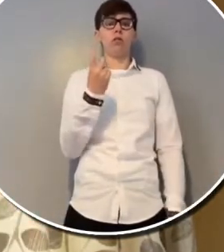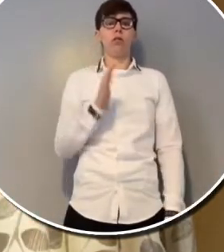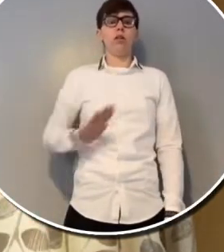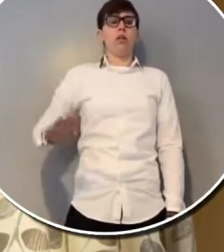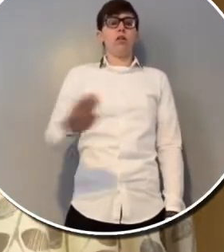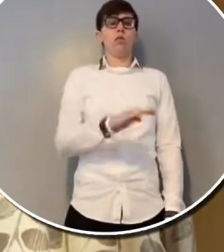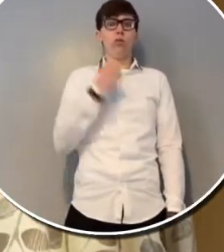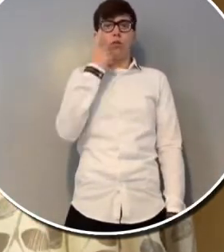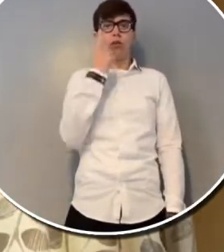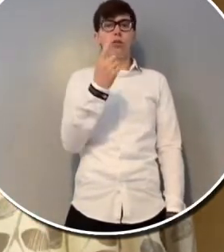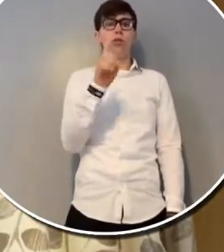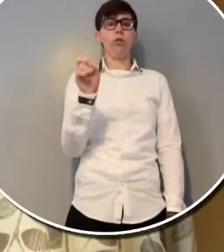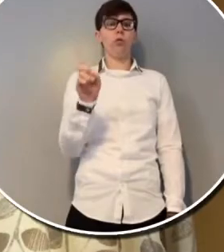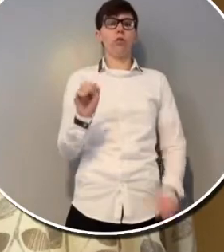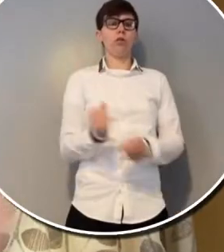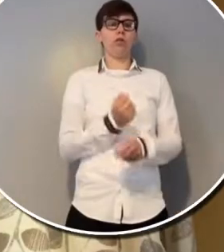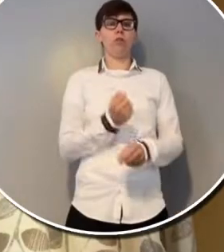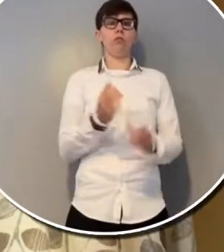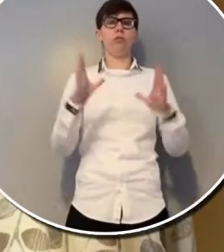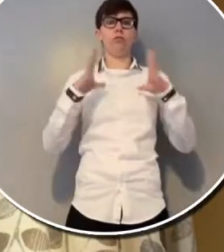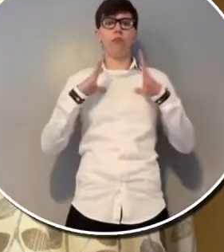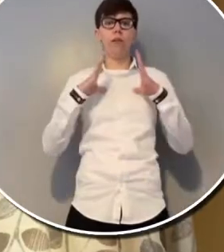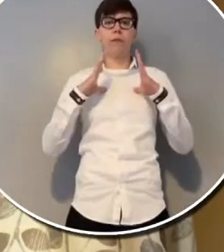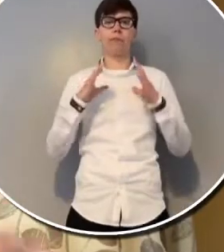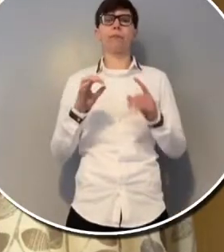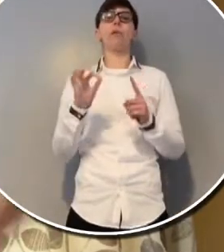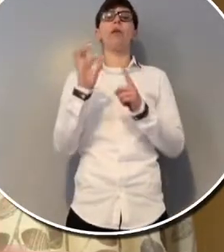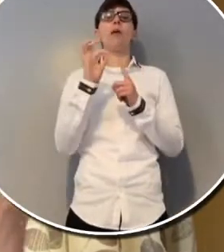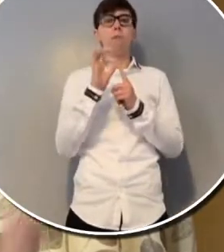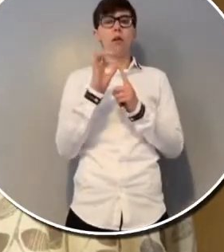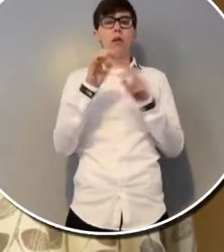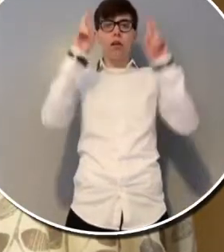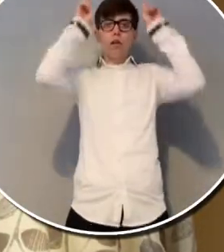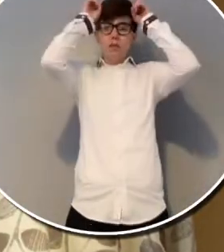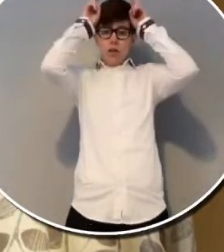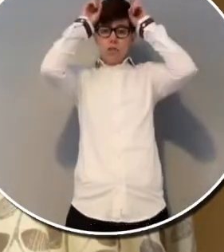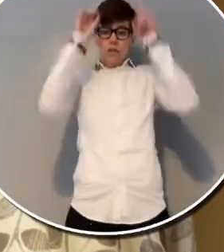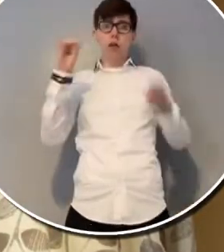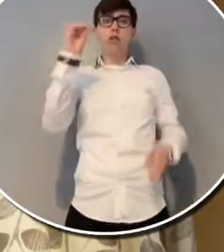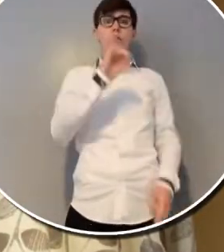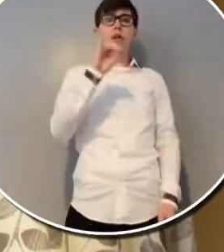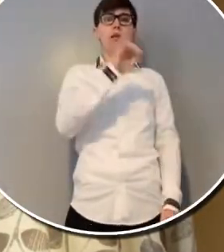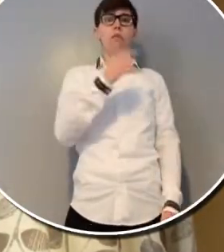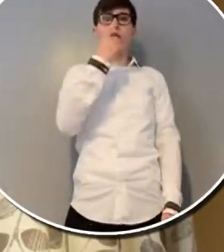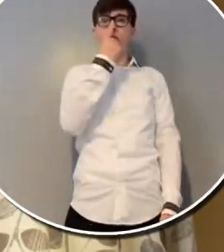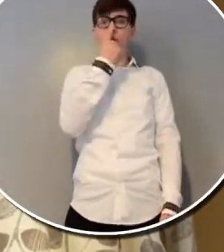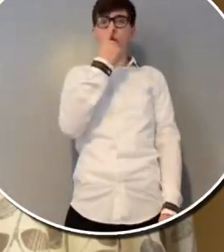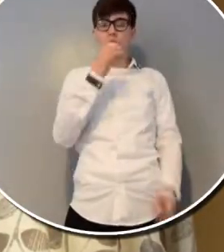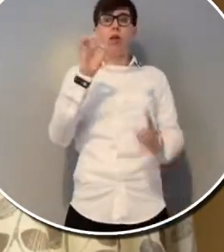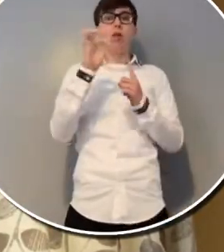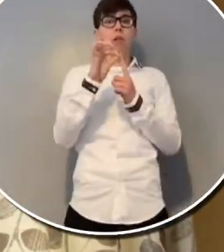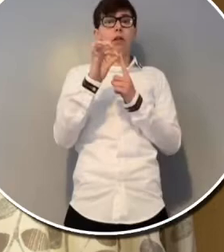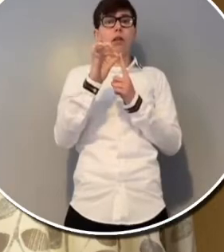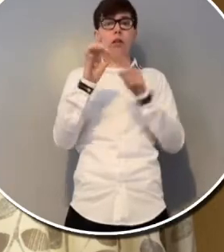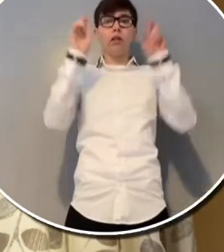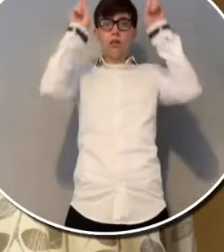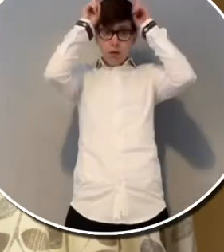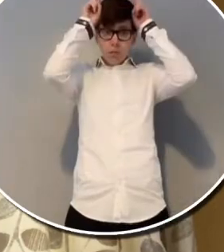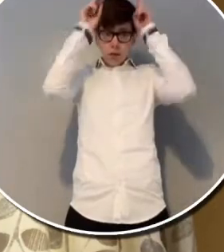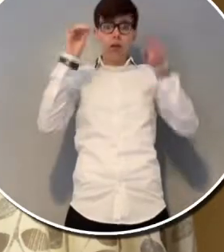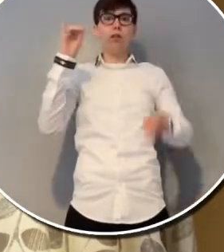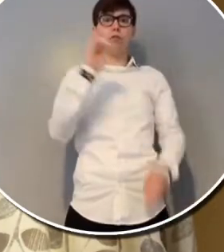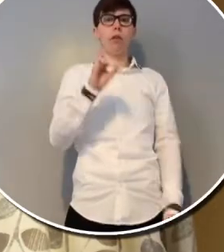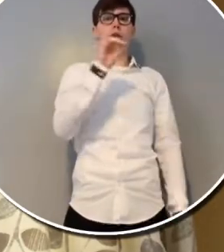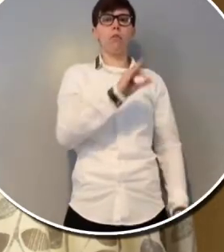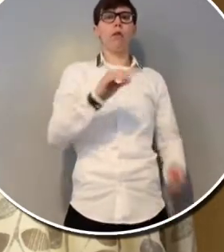his nose, and he flipped it and he flopped it and the fly flew away. Shall we have another go? I think